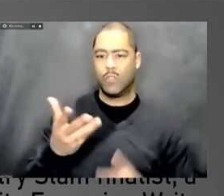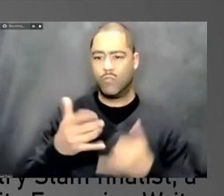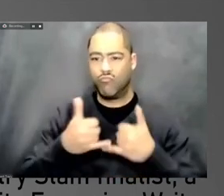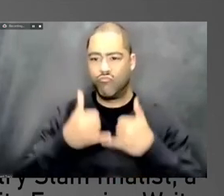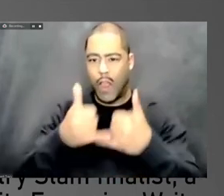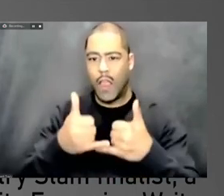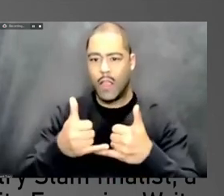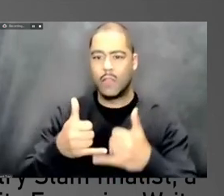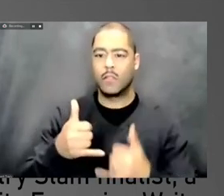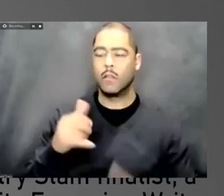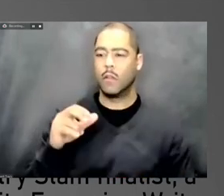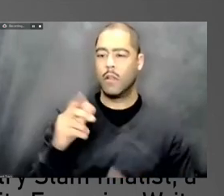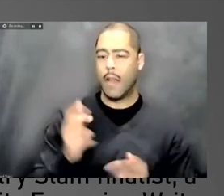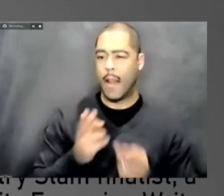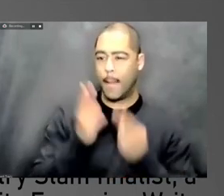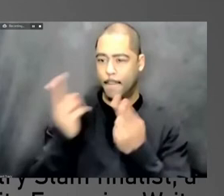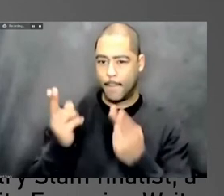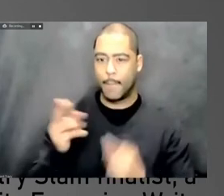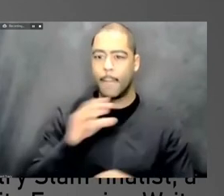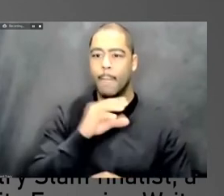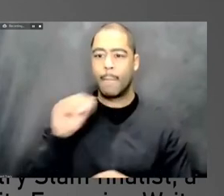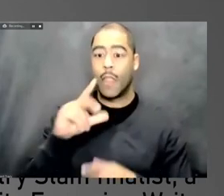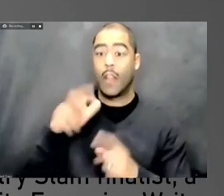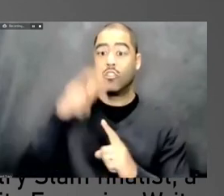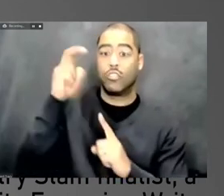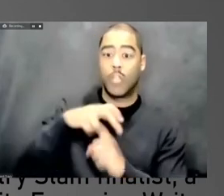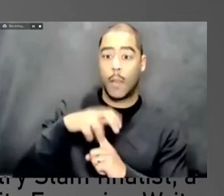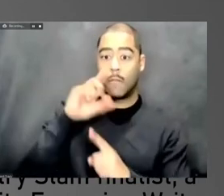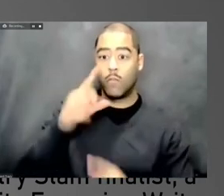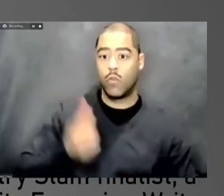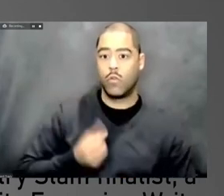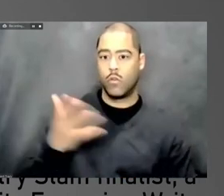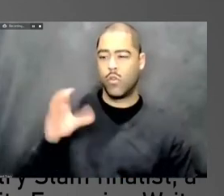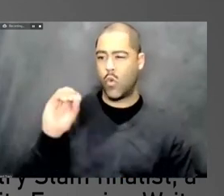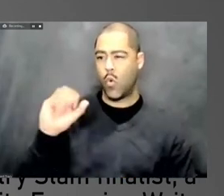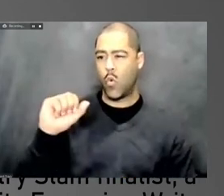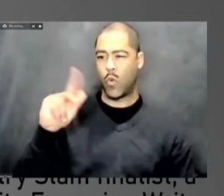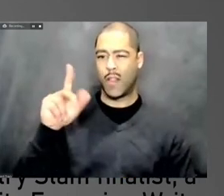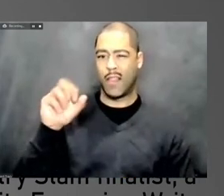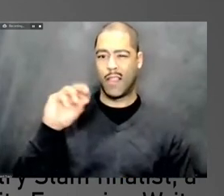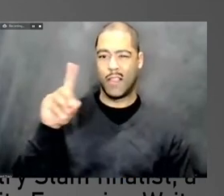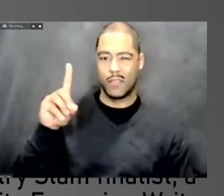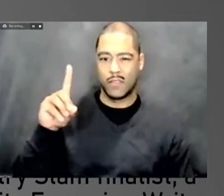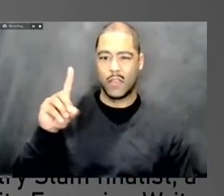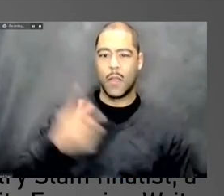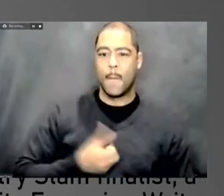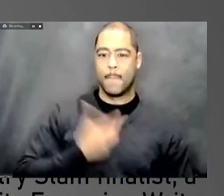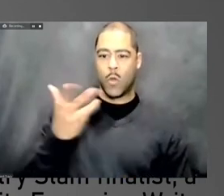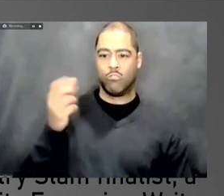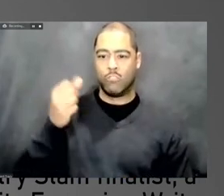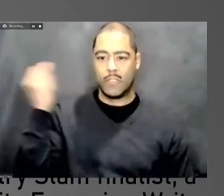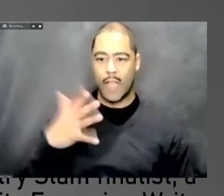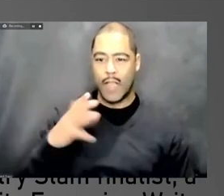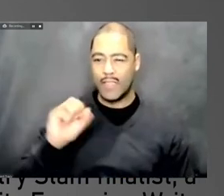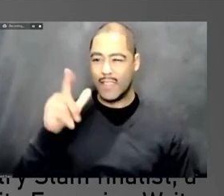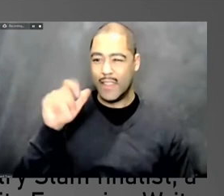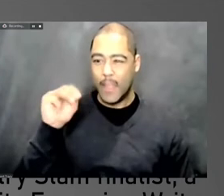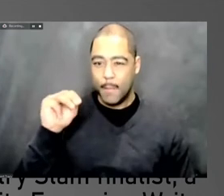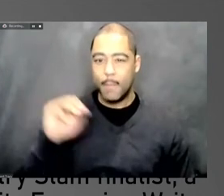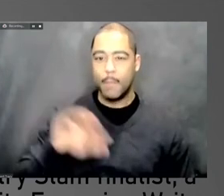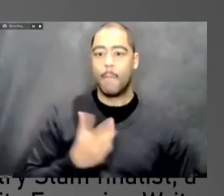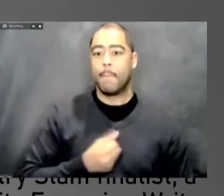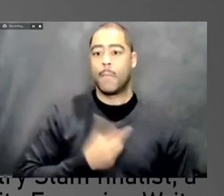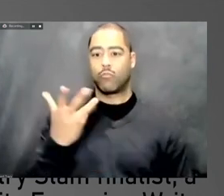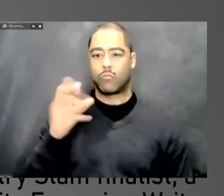of Oakland Poetry Slam. He teaches poetry and performance workshops through California Poets, Poetry Out Loud,